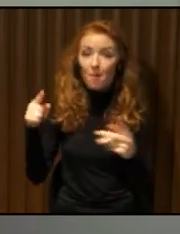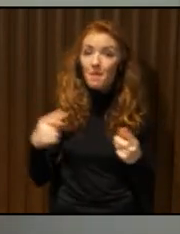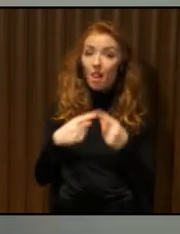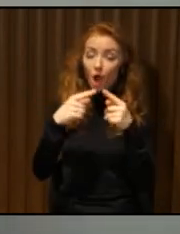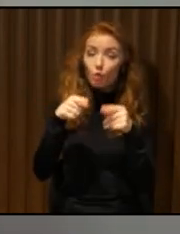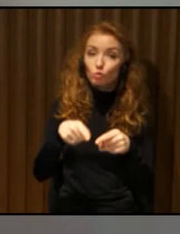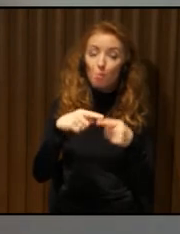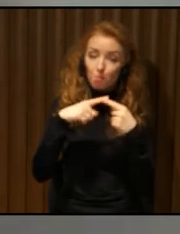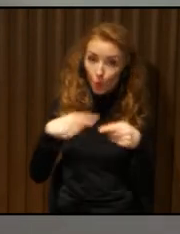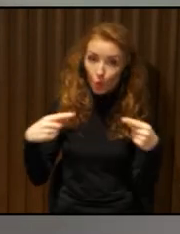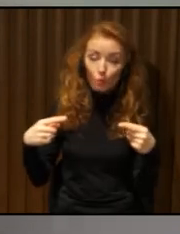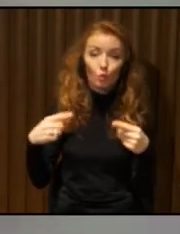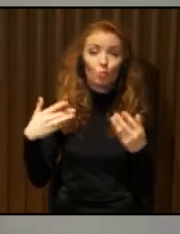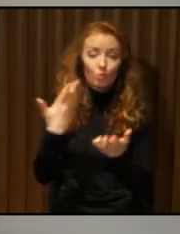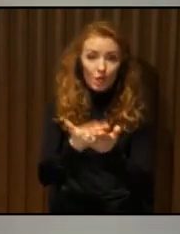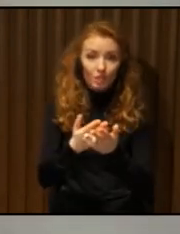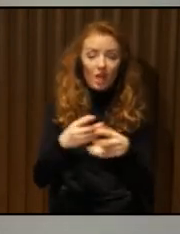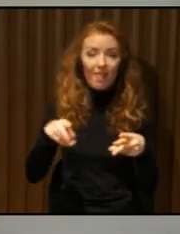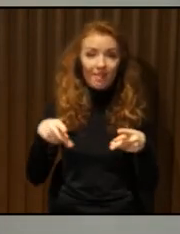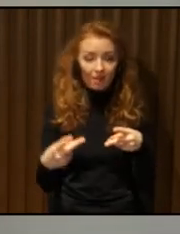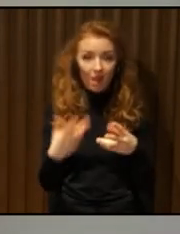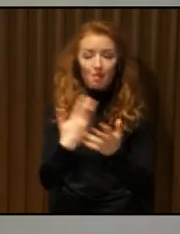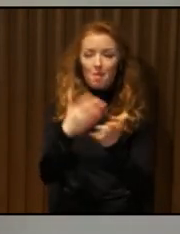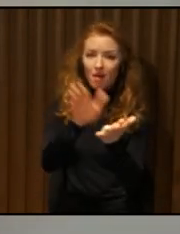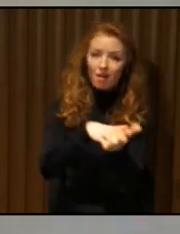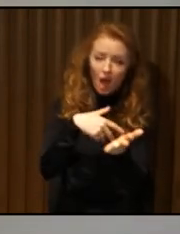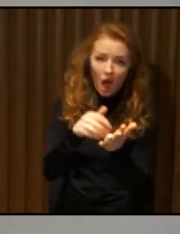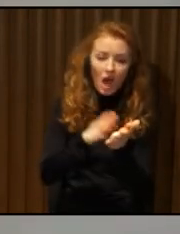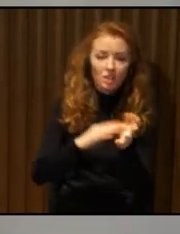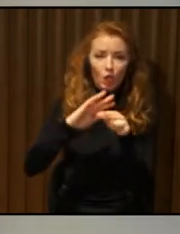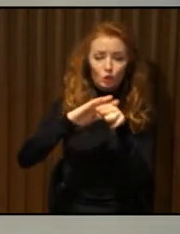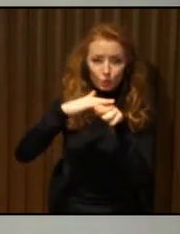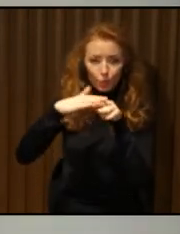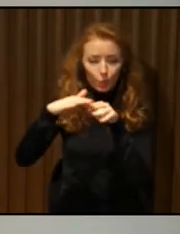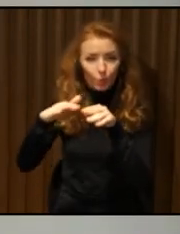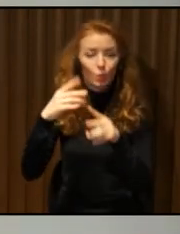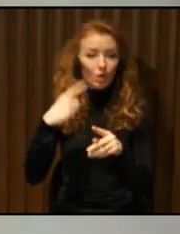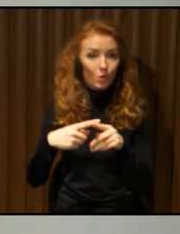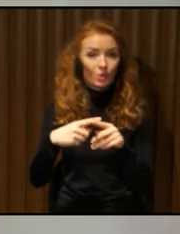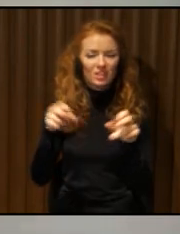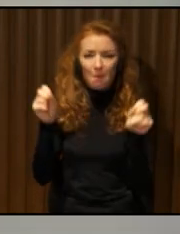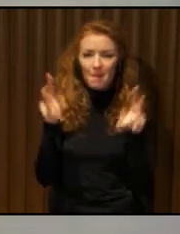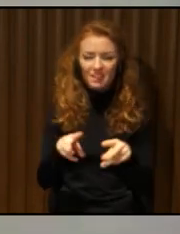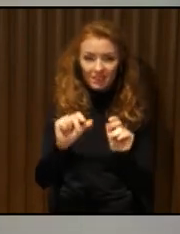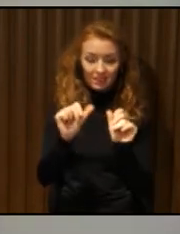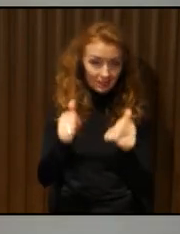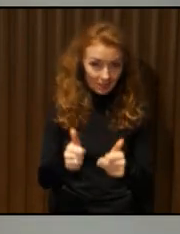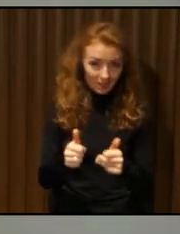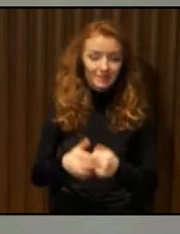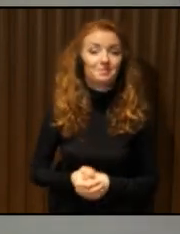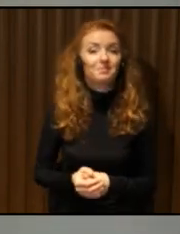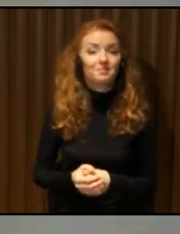the colors, the structures, which is not, it's not like they created from nothing. They created